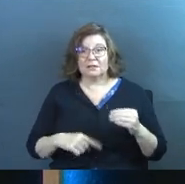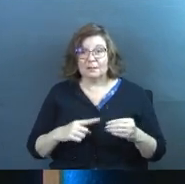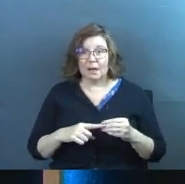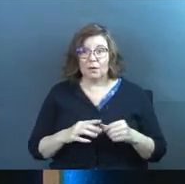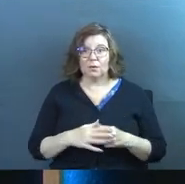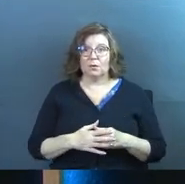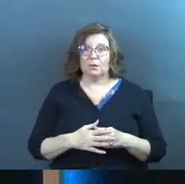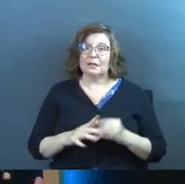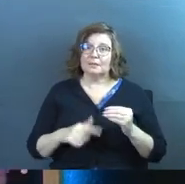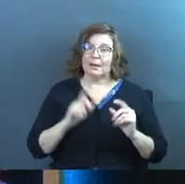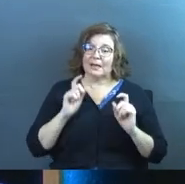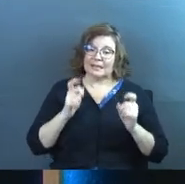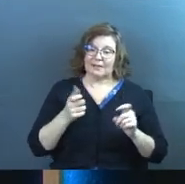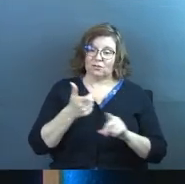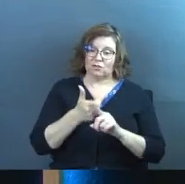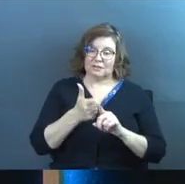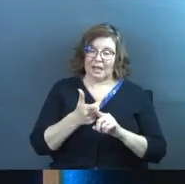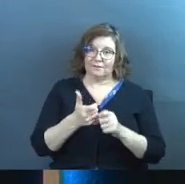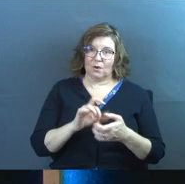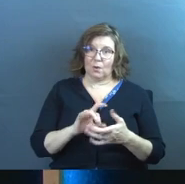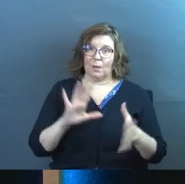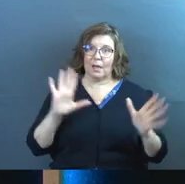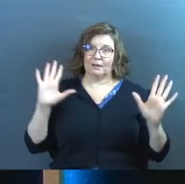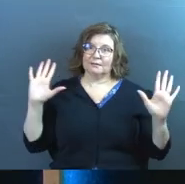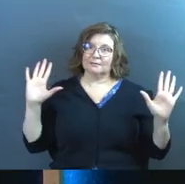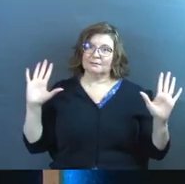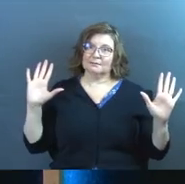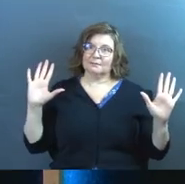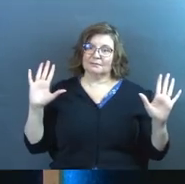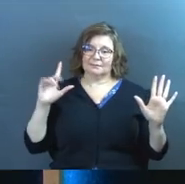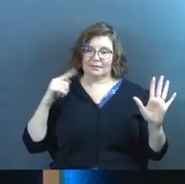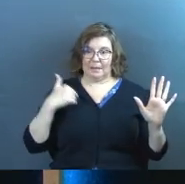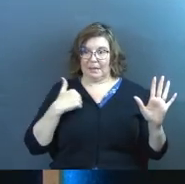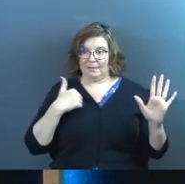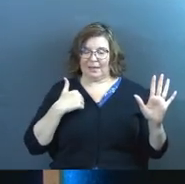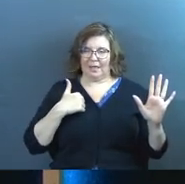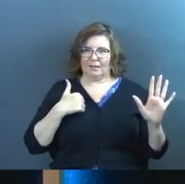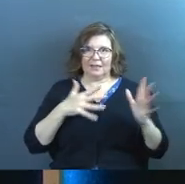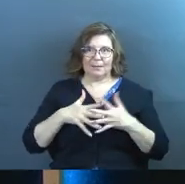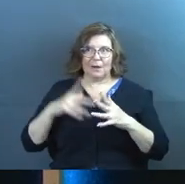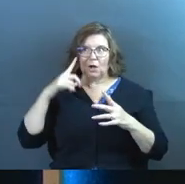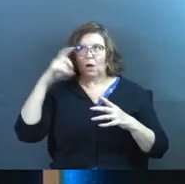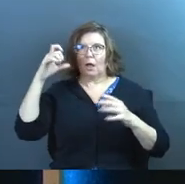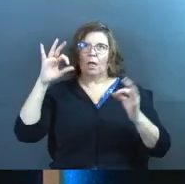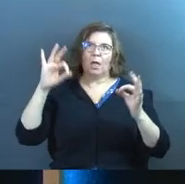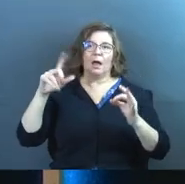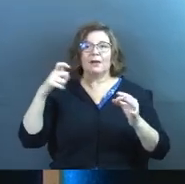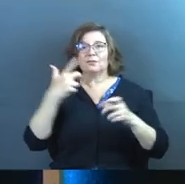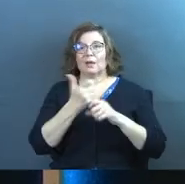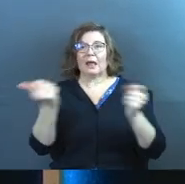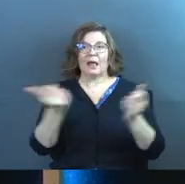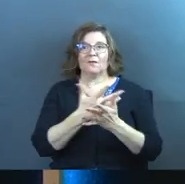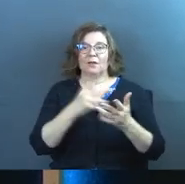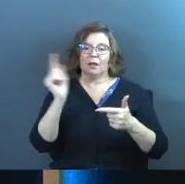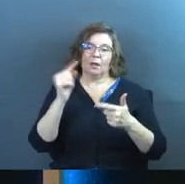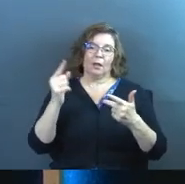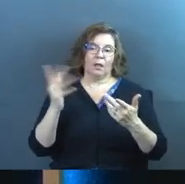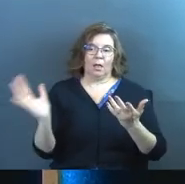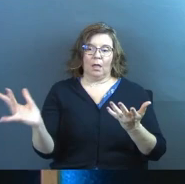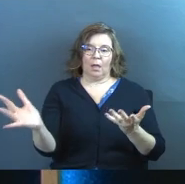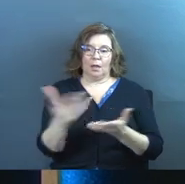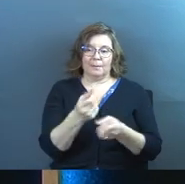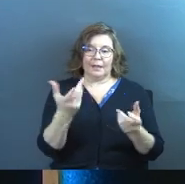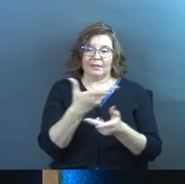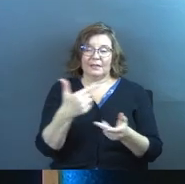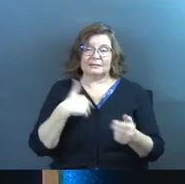about? It's about giving yourself away. It's not about this American dream of like, I've got to get everything, accumulate